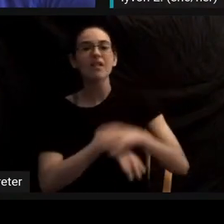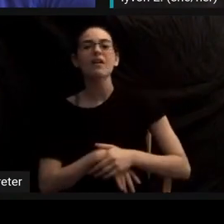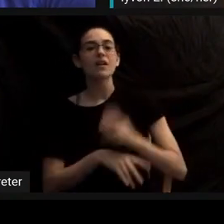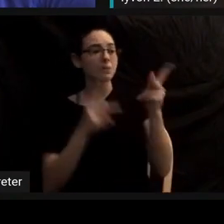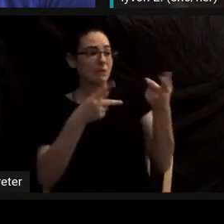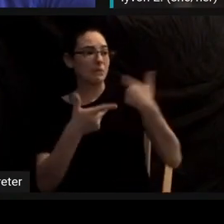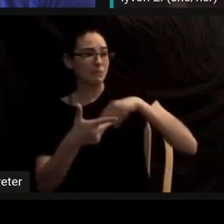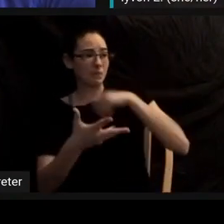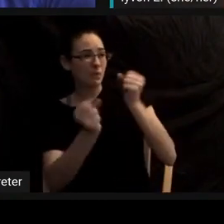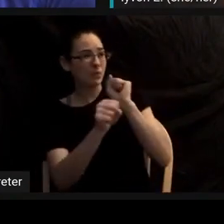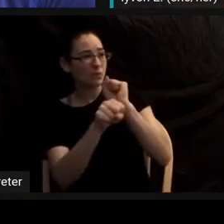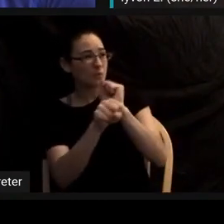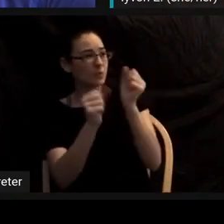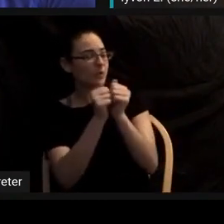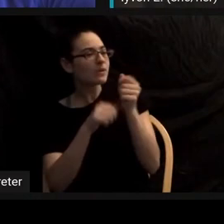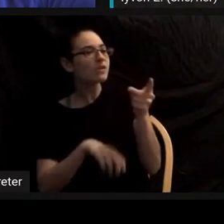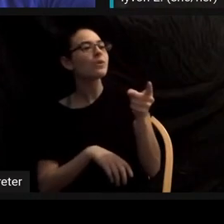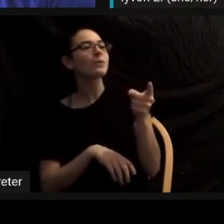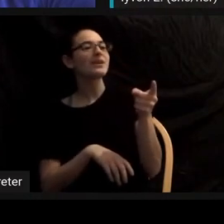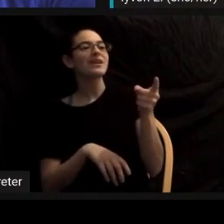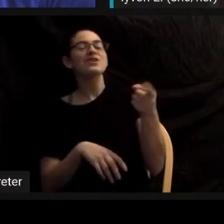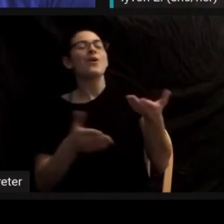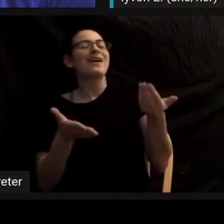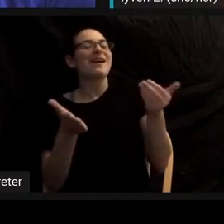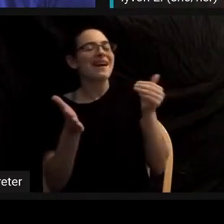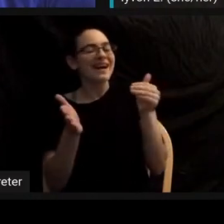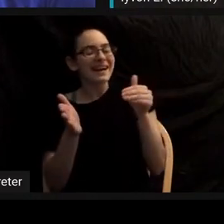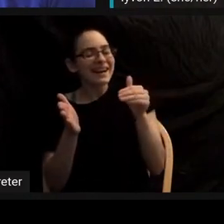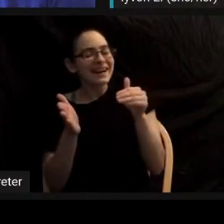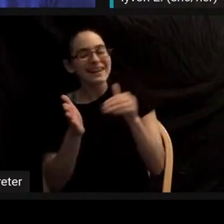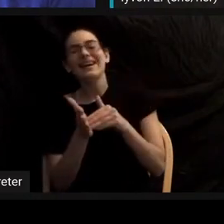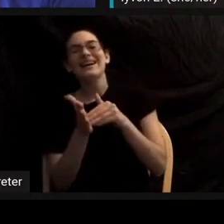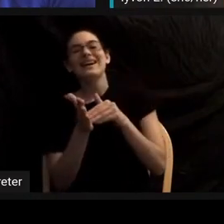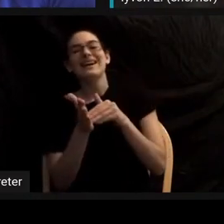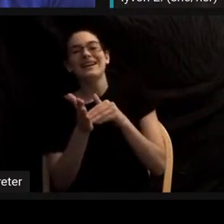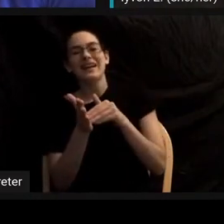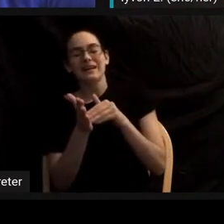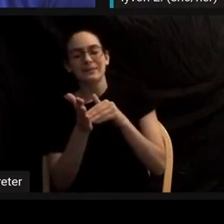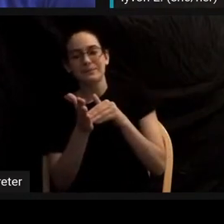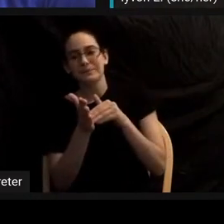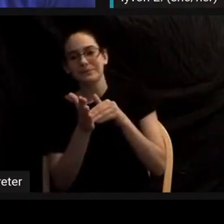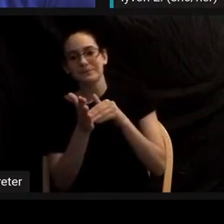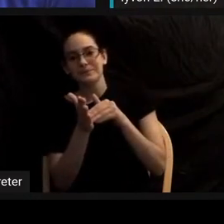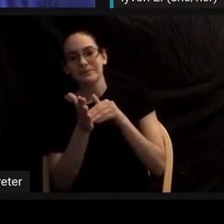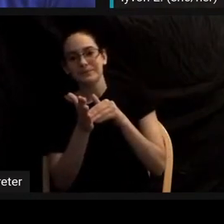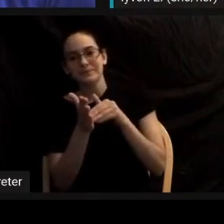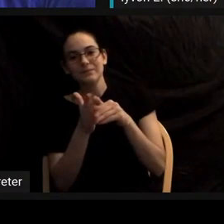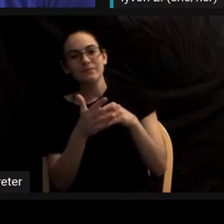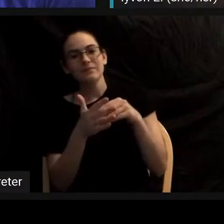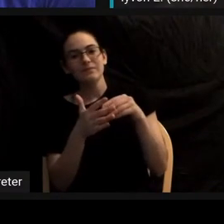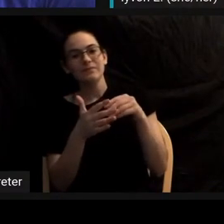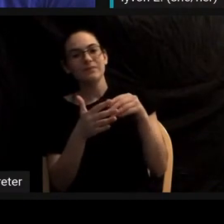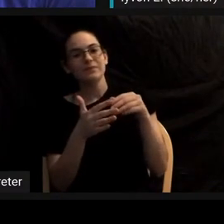I thought of you. Here's this job. Like, again, you can't overestimate. I keep saying underestimate. You can't overestimate, you know,